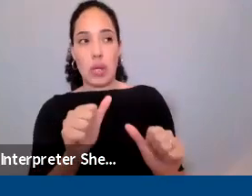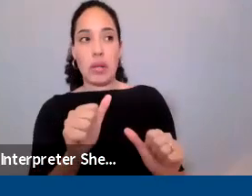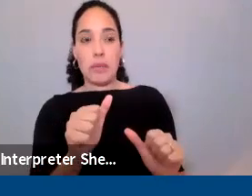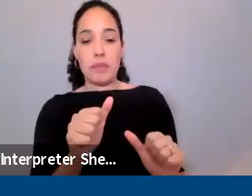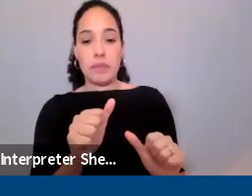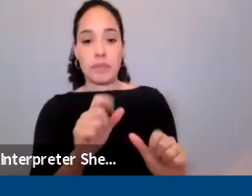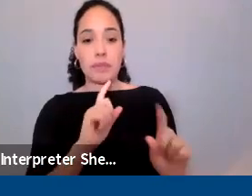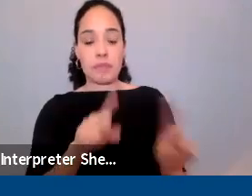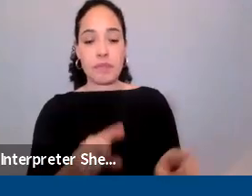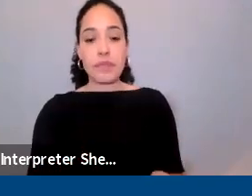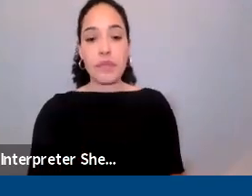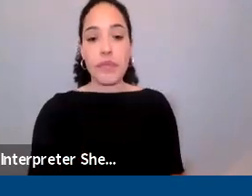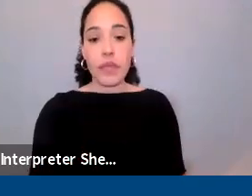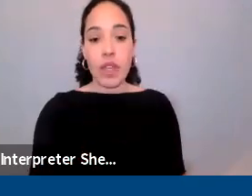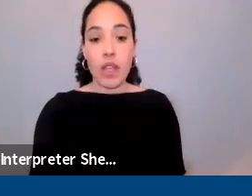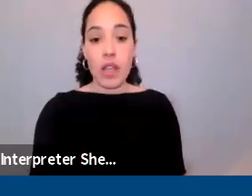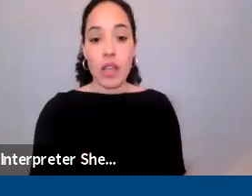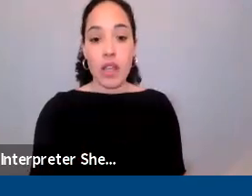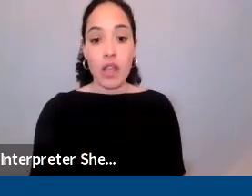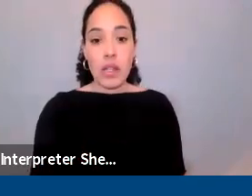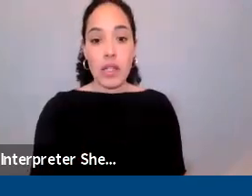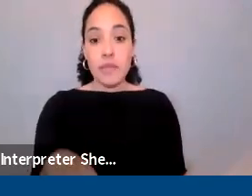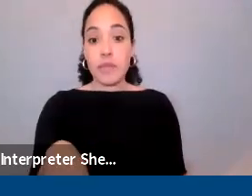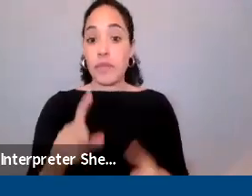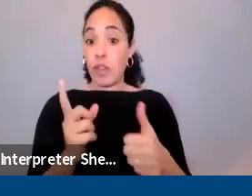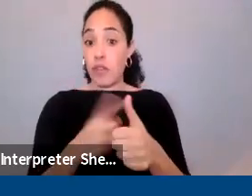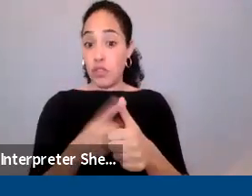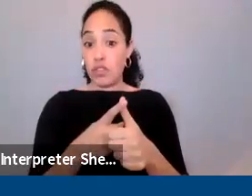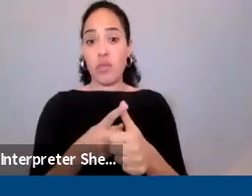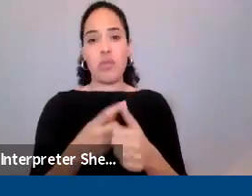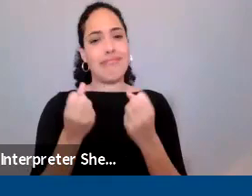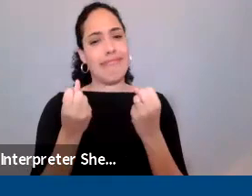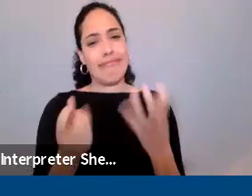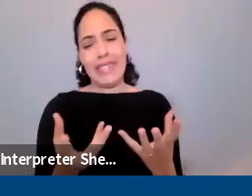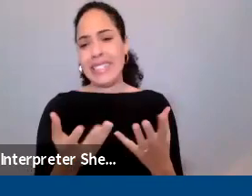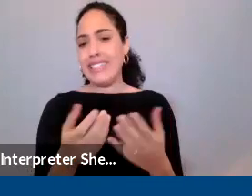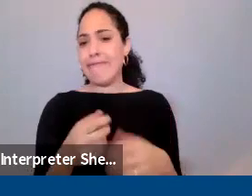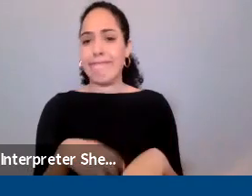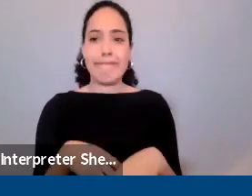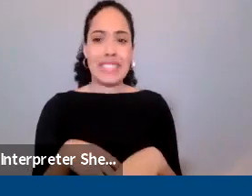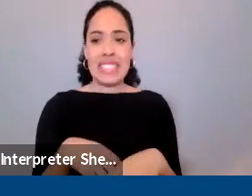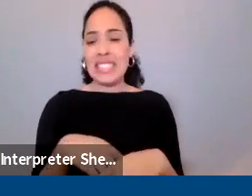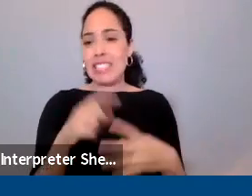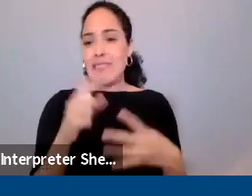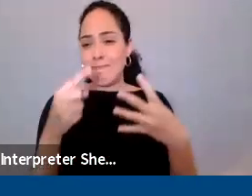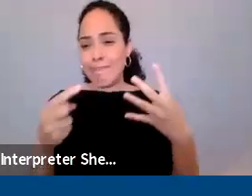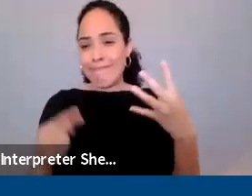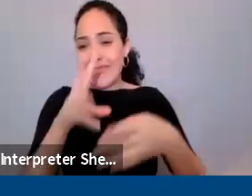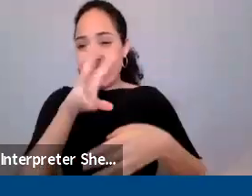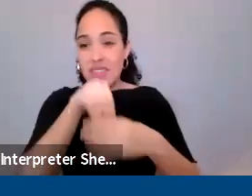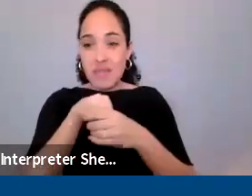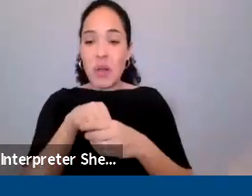First of all, there's a lot of components that obviously go into restoration